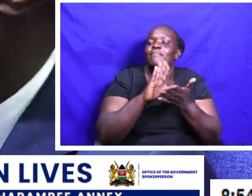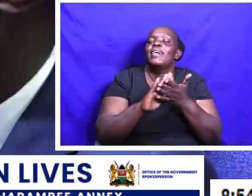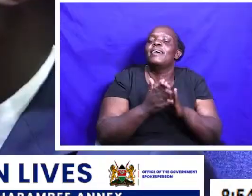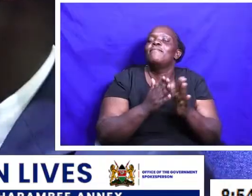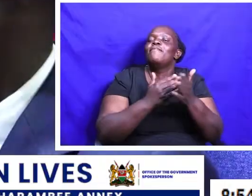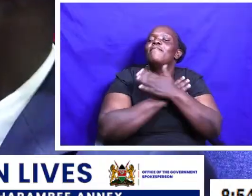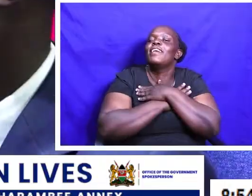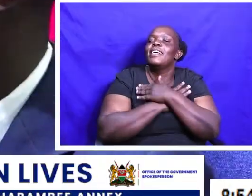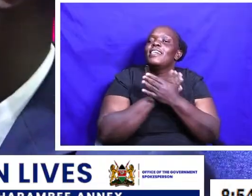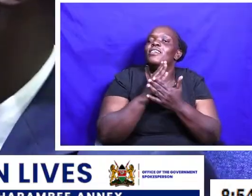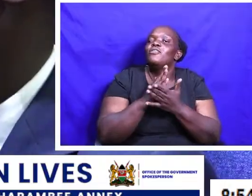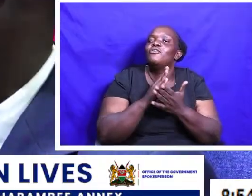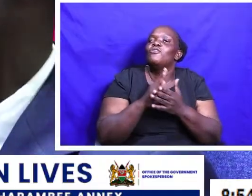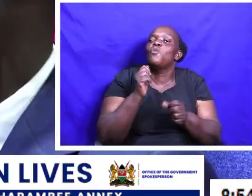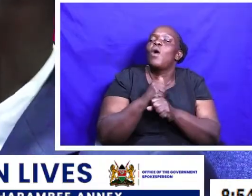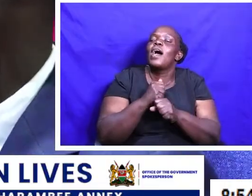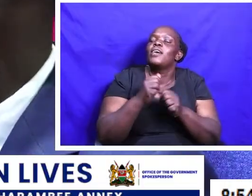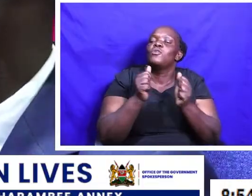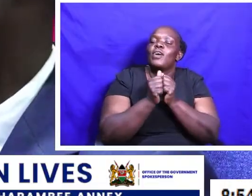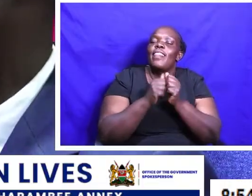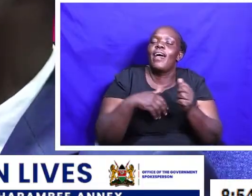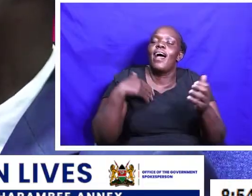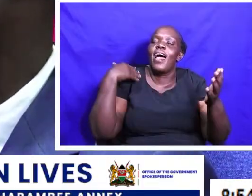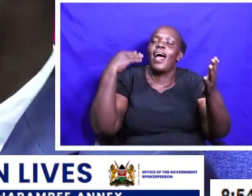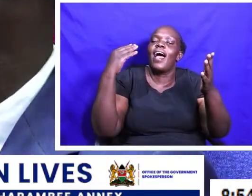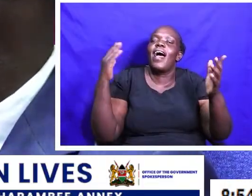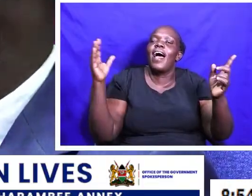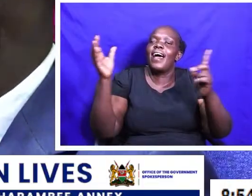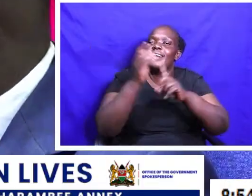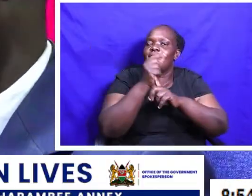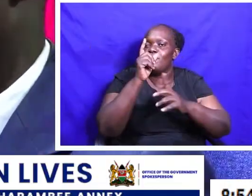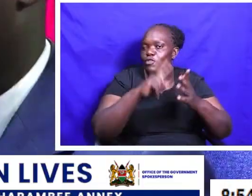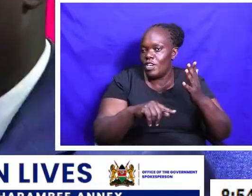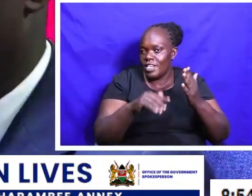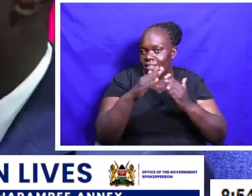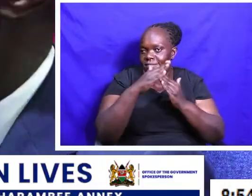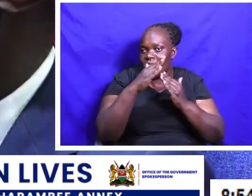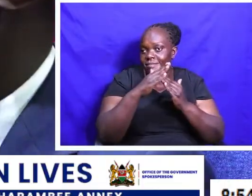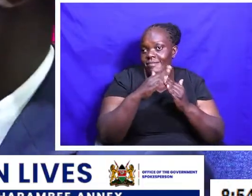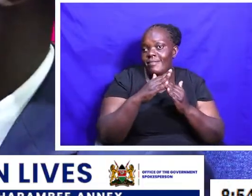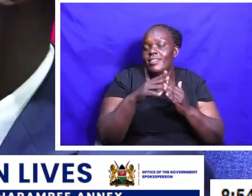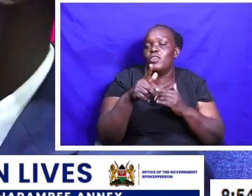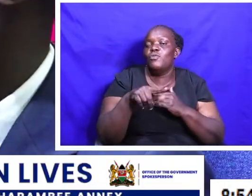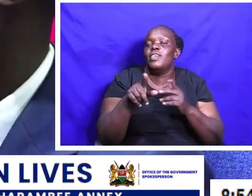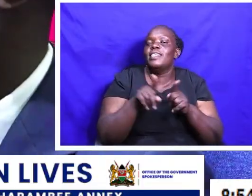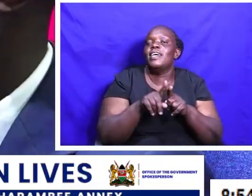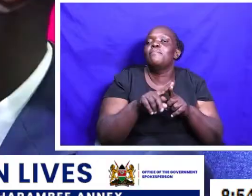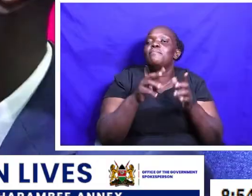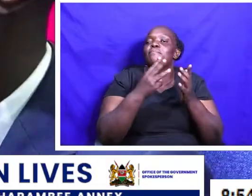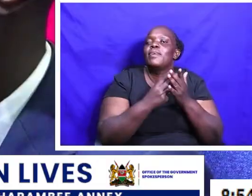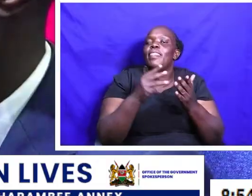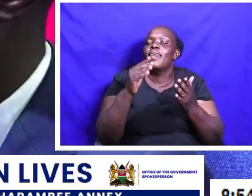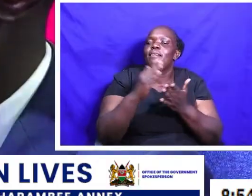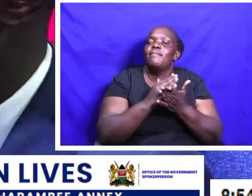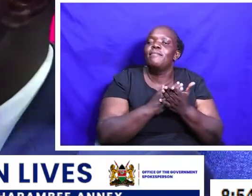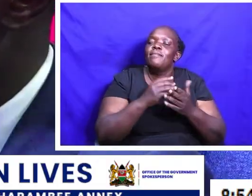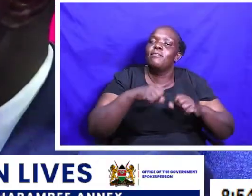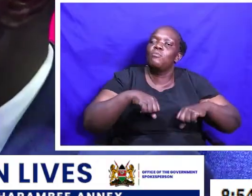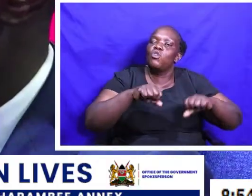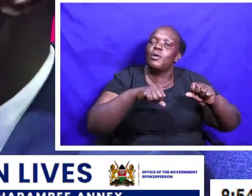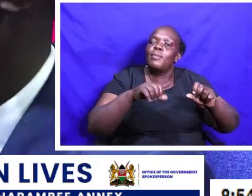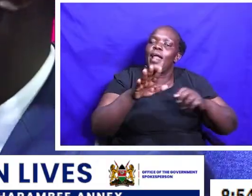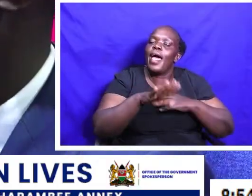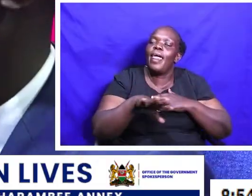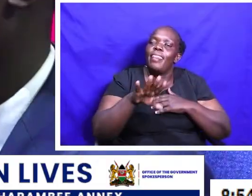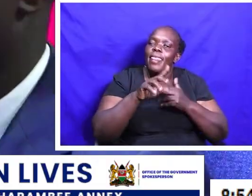we became friends, and we have been working together. So what have you been able to do together so far? Yeah, so 8 pillars as we partnered in this program of